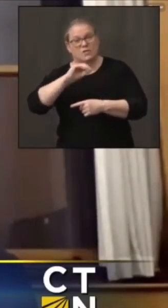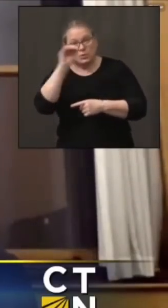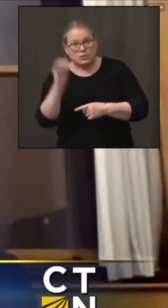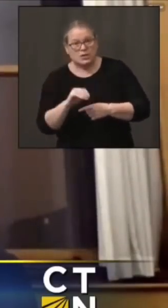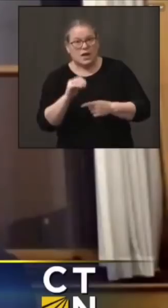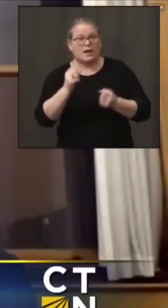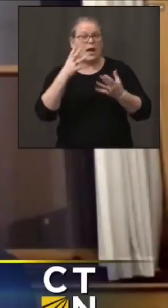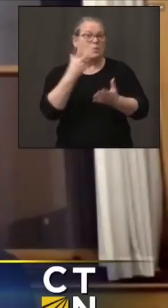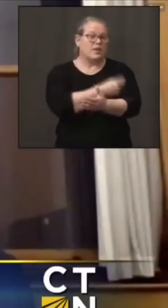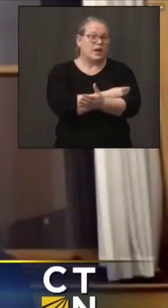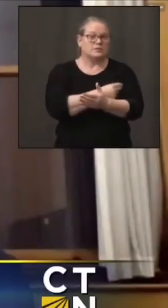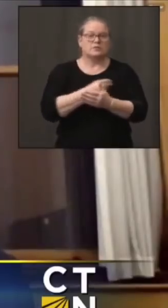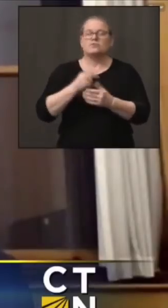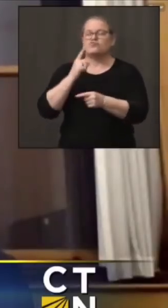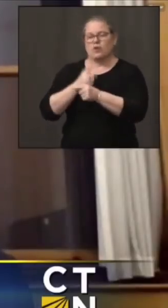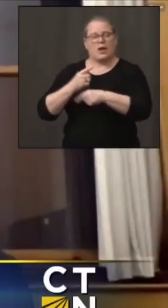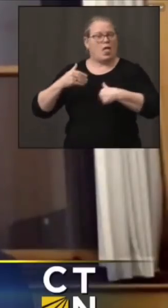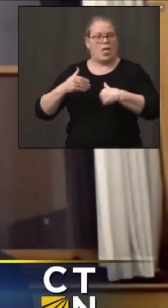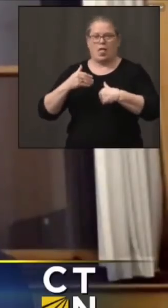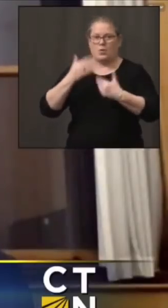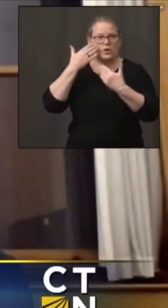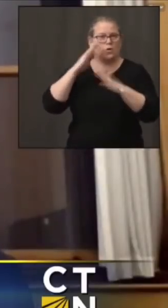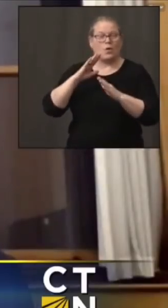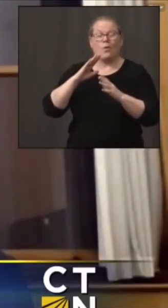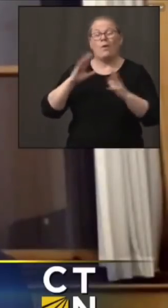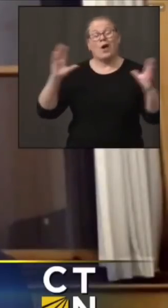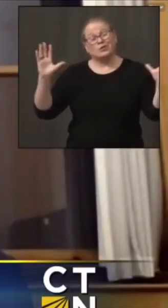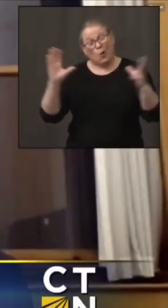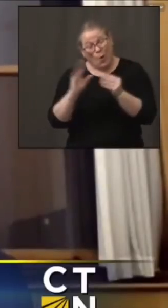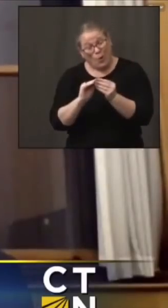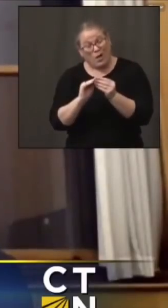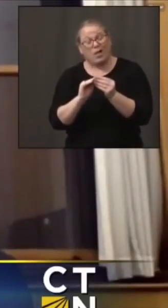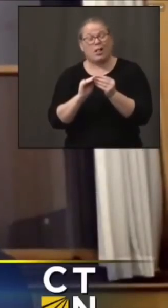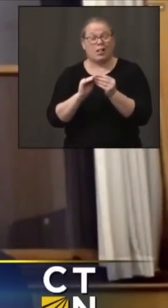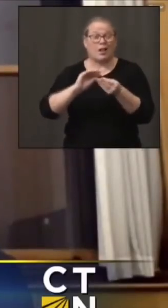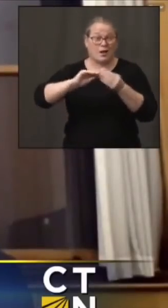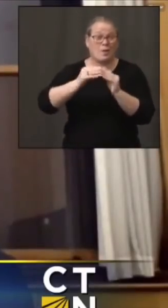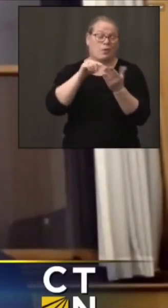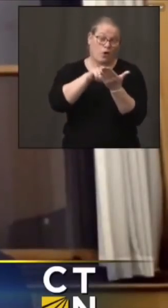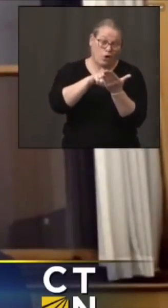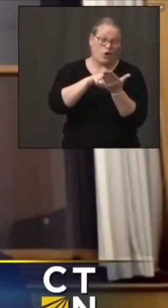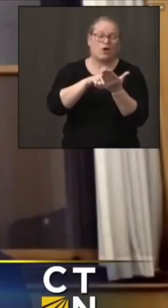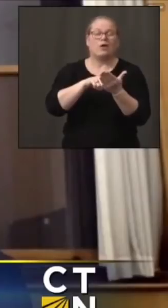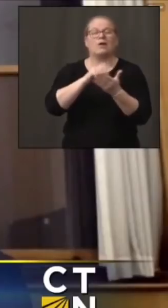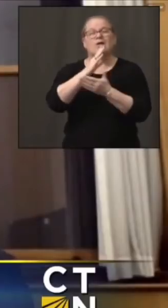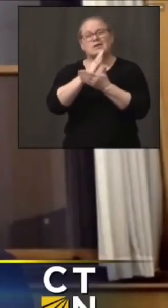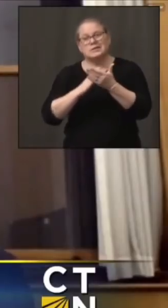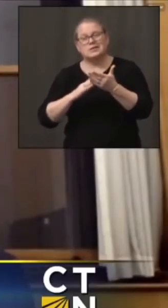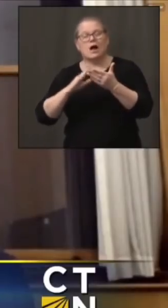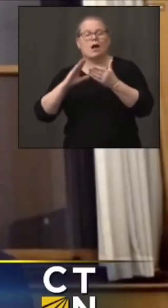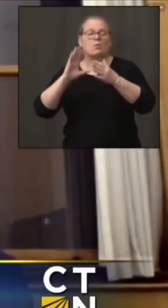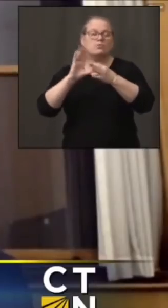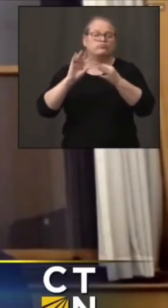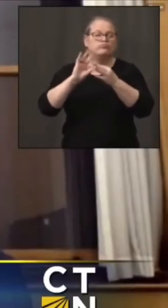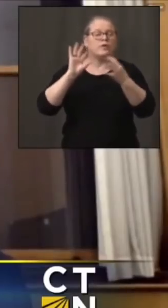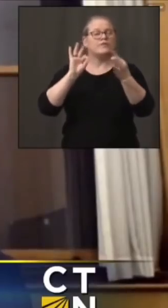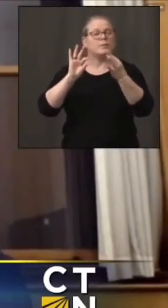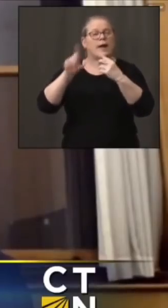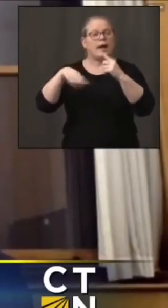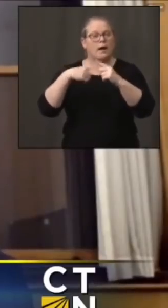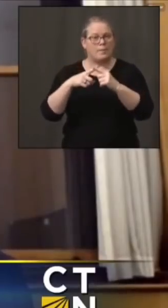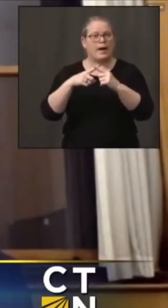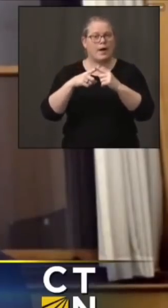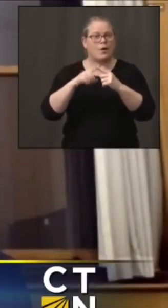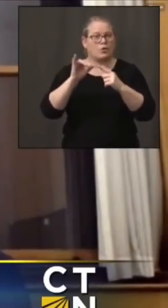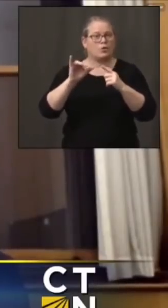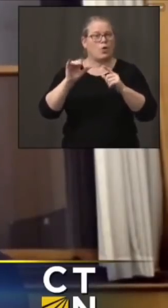We don't have the split out yet. We get the total number, and we have some anecdotal feedback around, as the governor described, about the uptake between